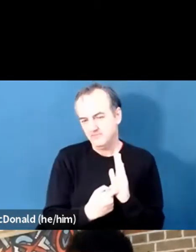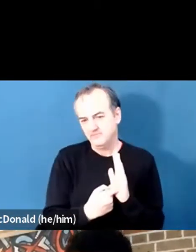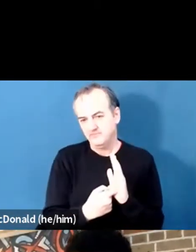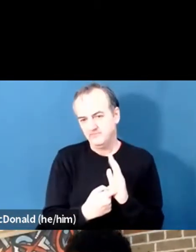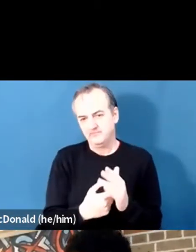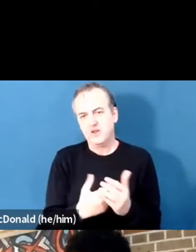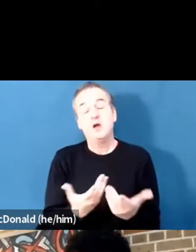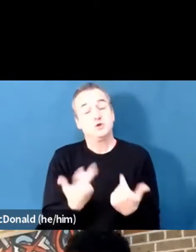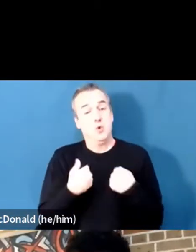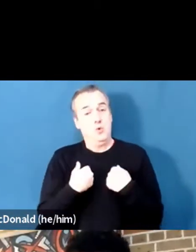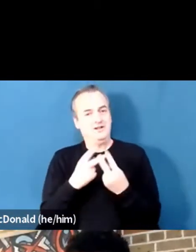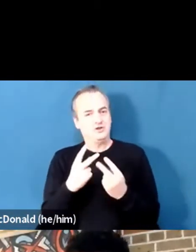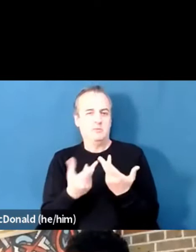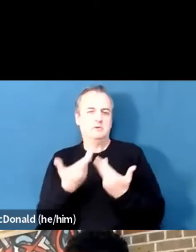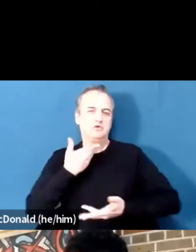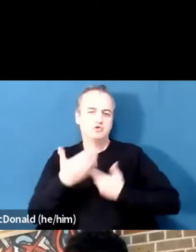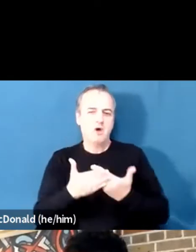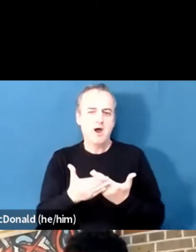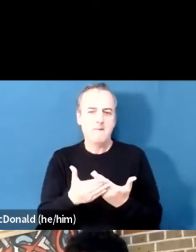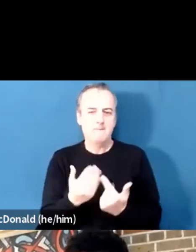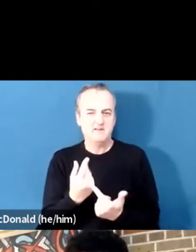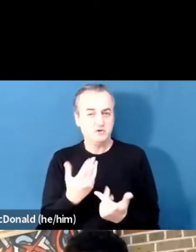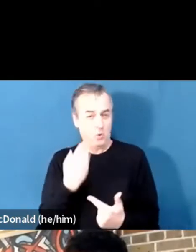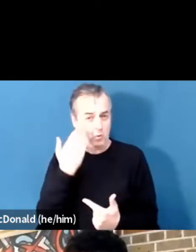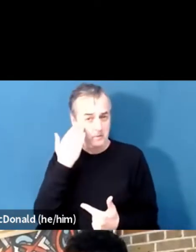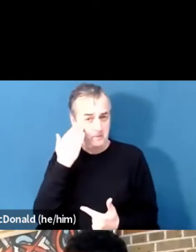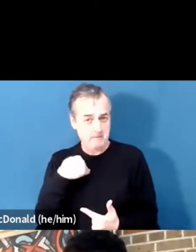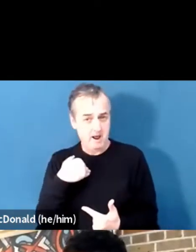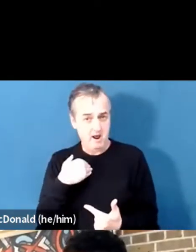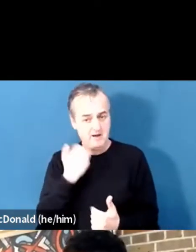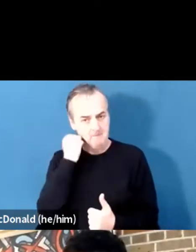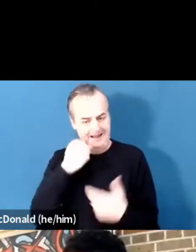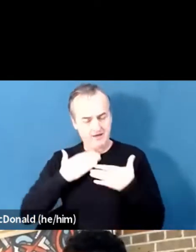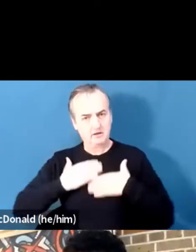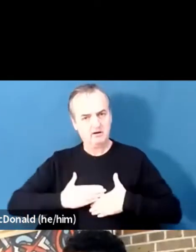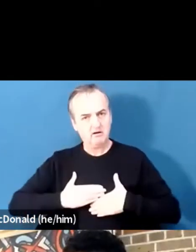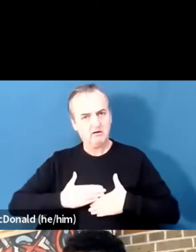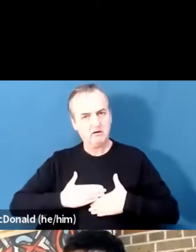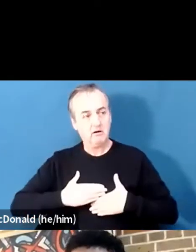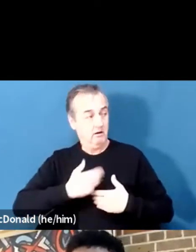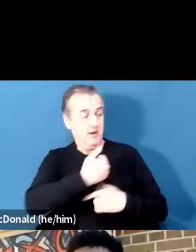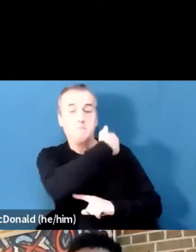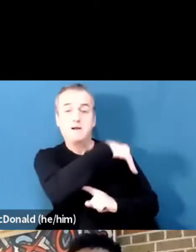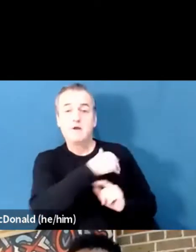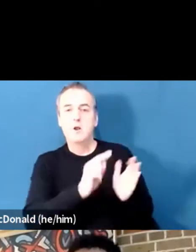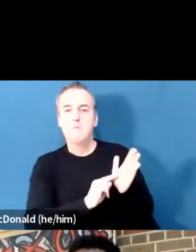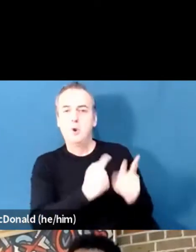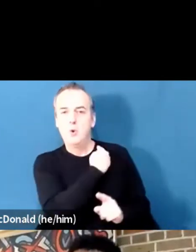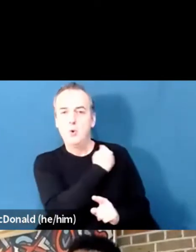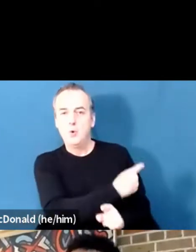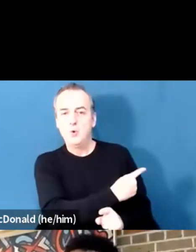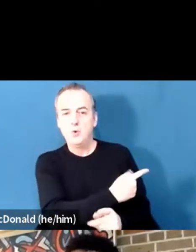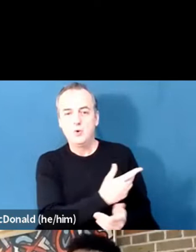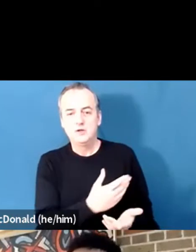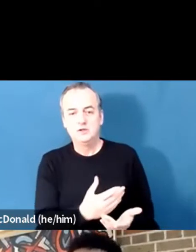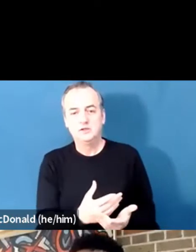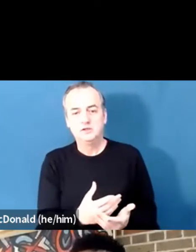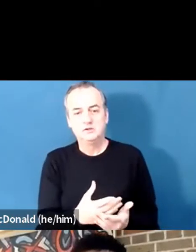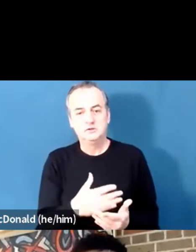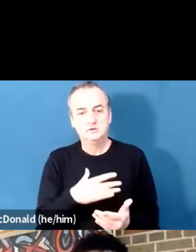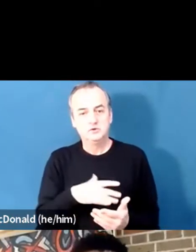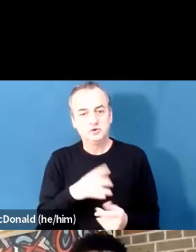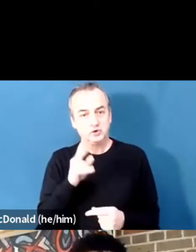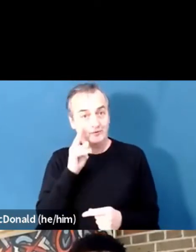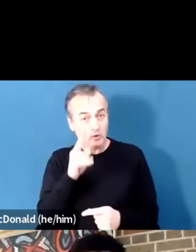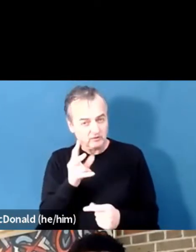Alex. Alex is a white male in a black jumper against a blue background. So if you do want BSL